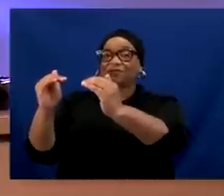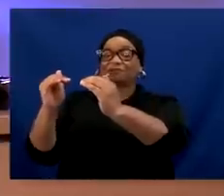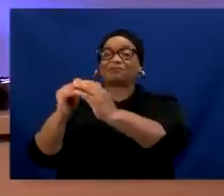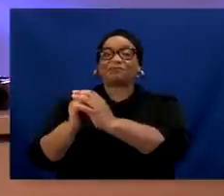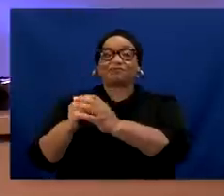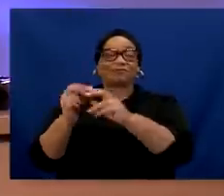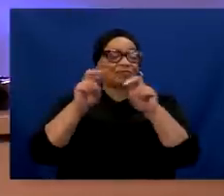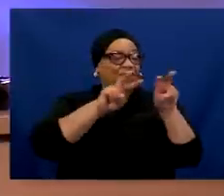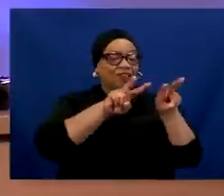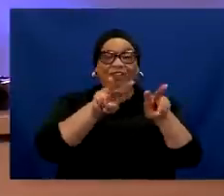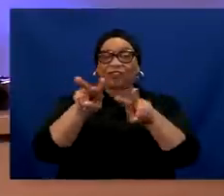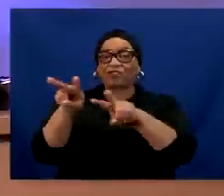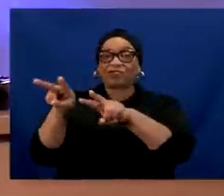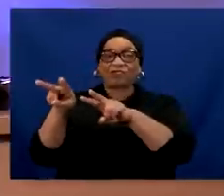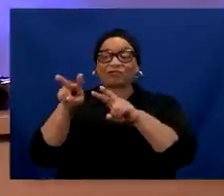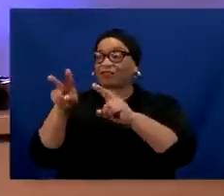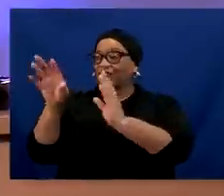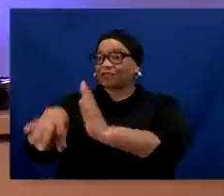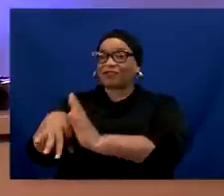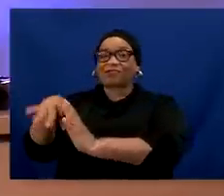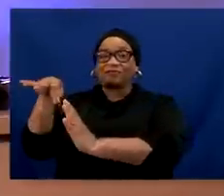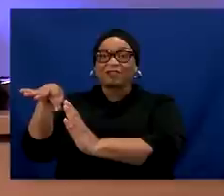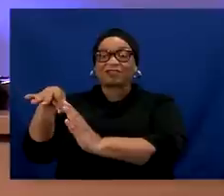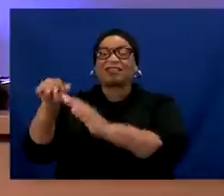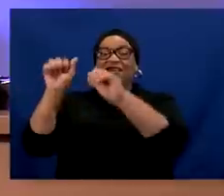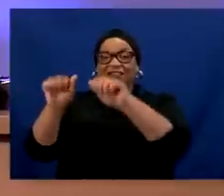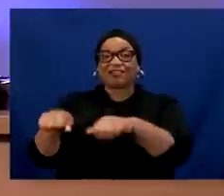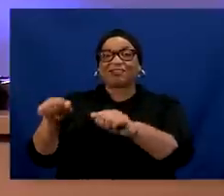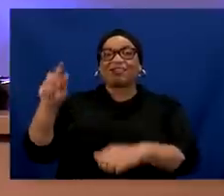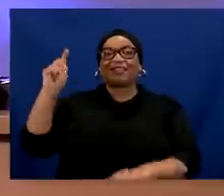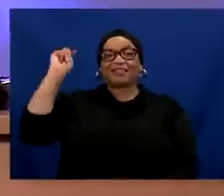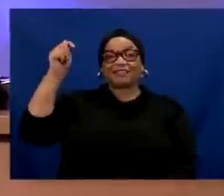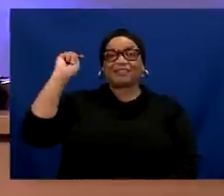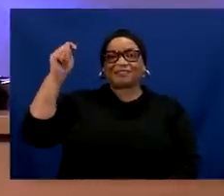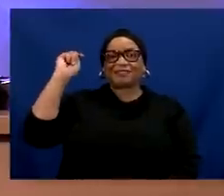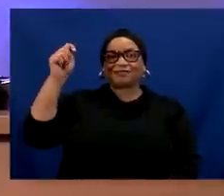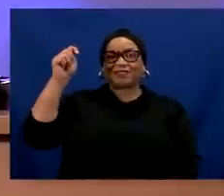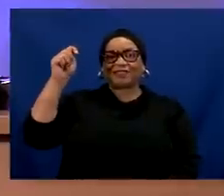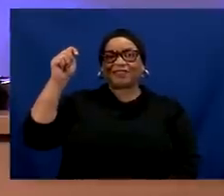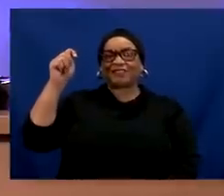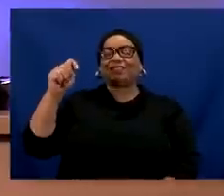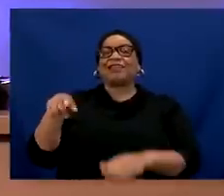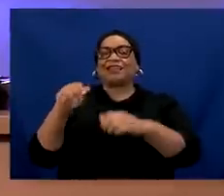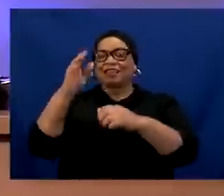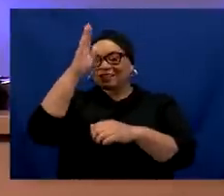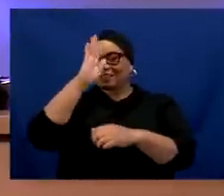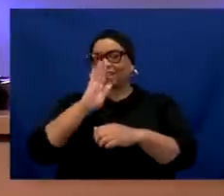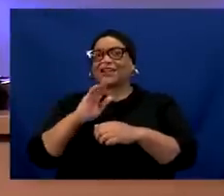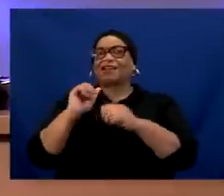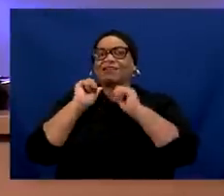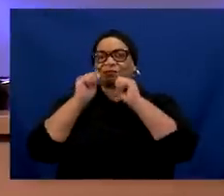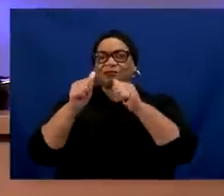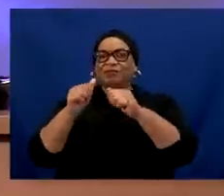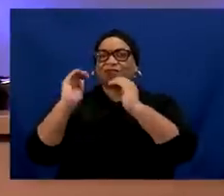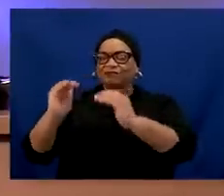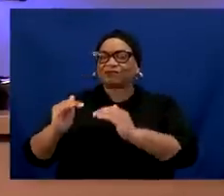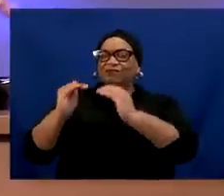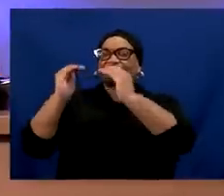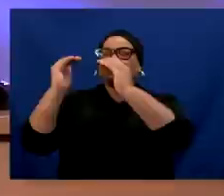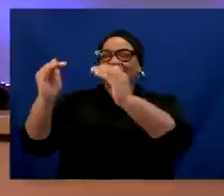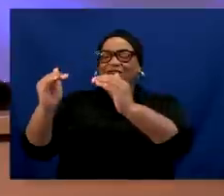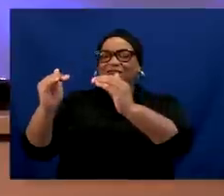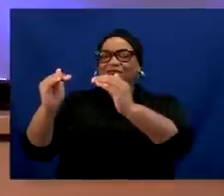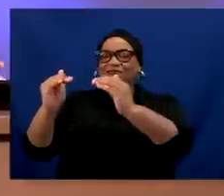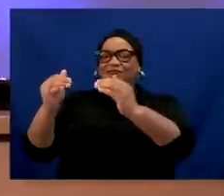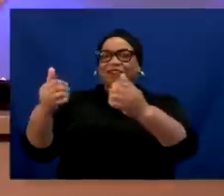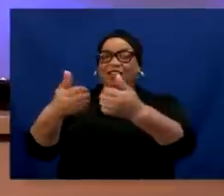around this place, you'll find somebody who can testify that God will raise you up. And despite an extended